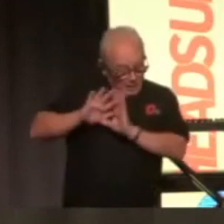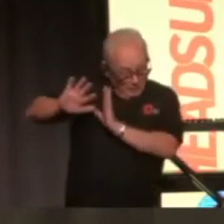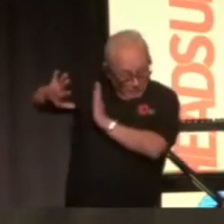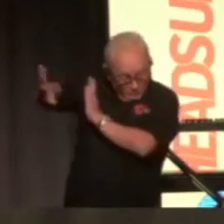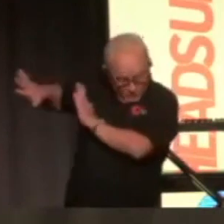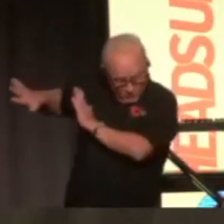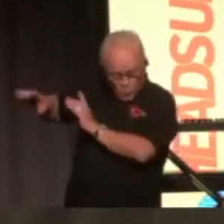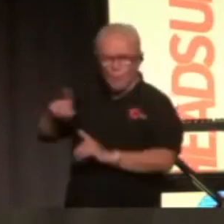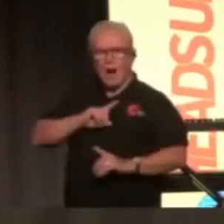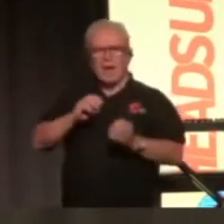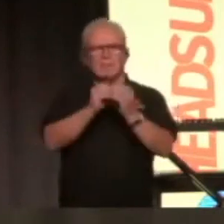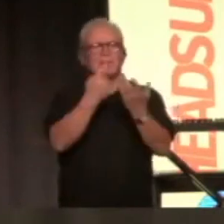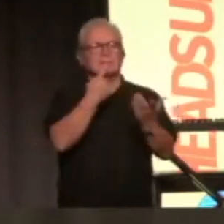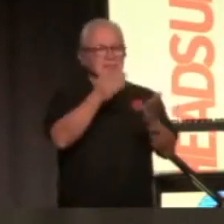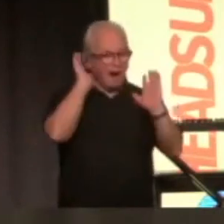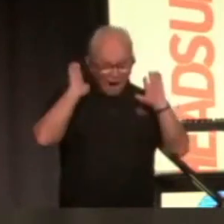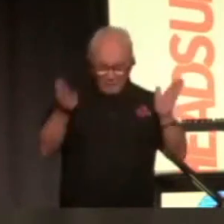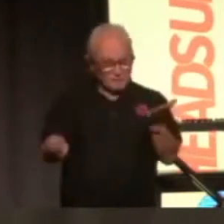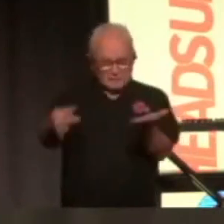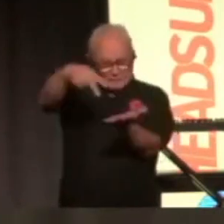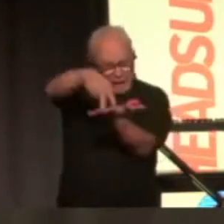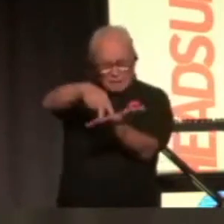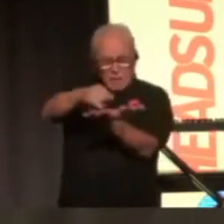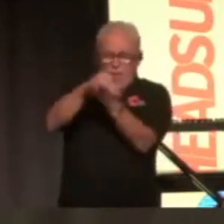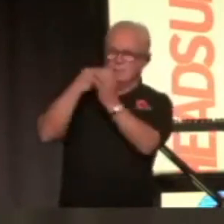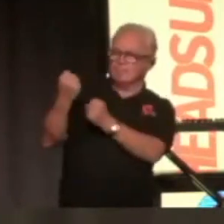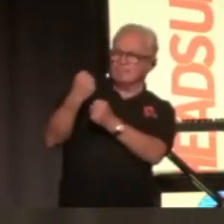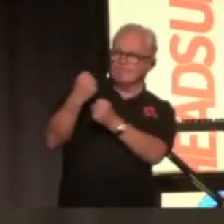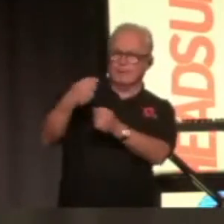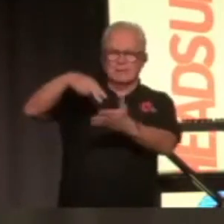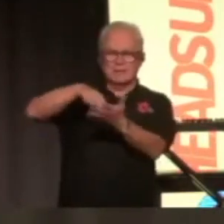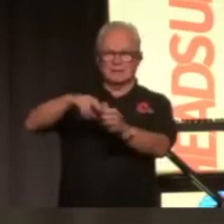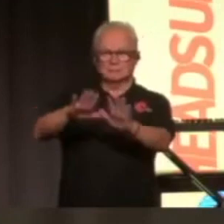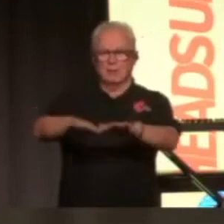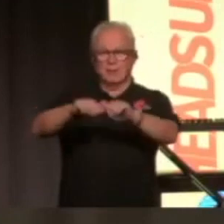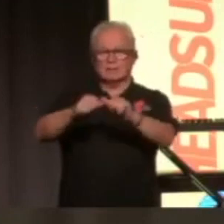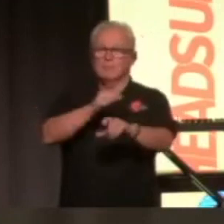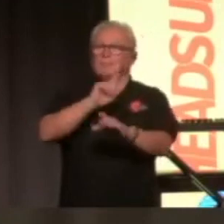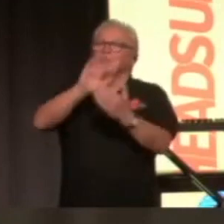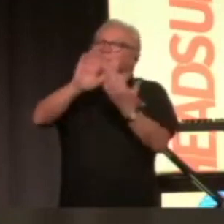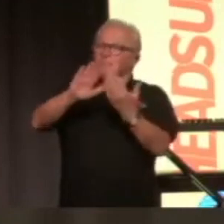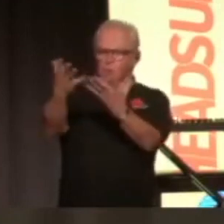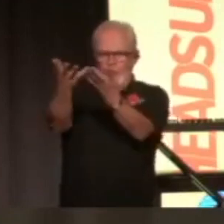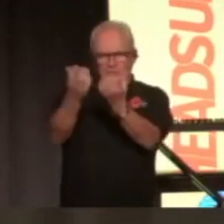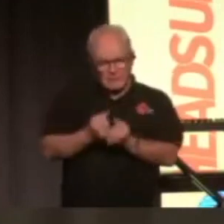Because the Bible says you have to stand. You have to stand on your blessings to receive them. God says to Joshua, he